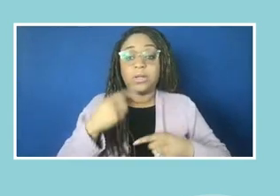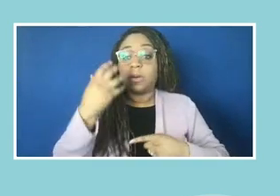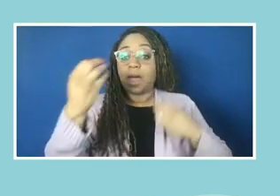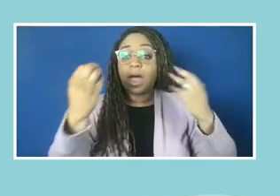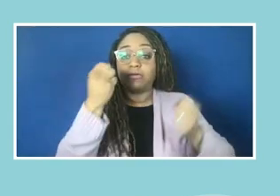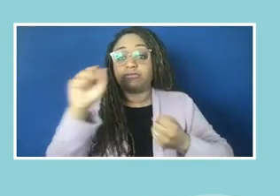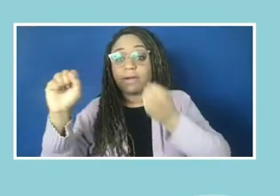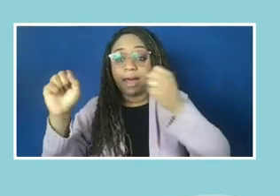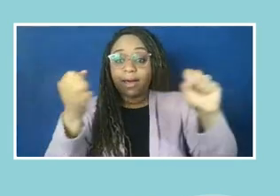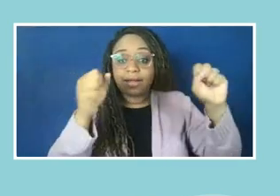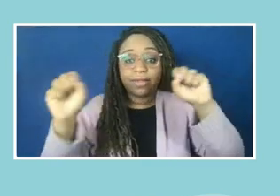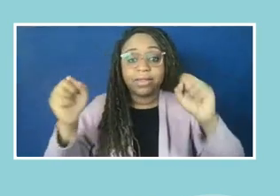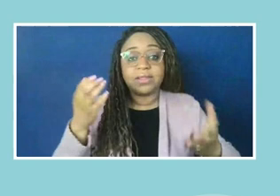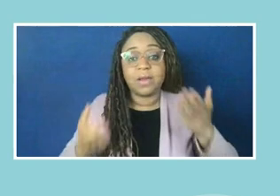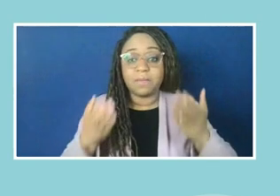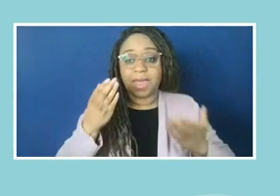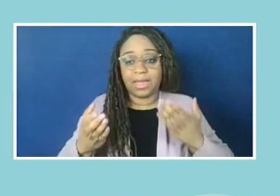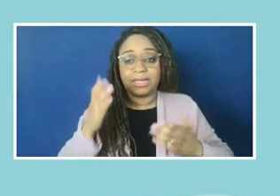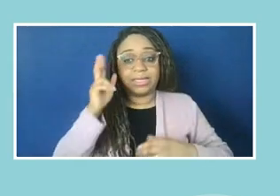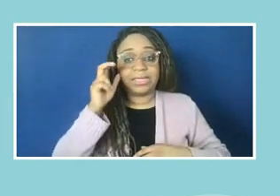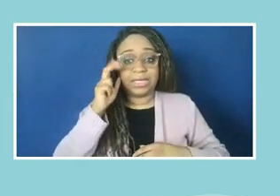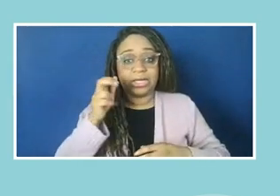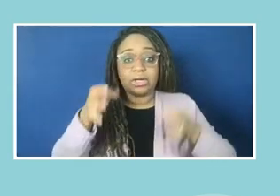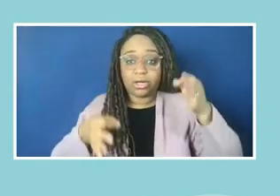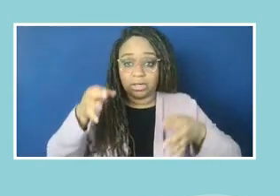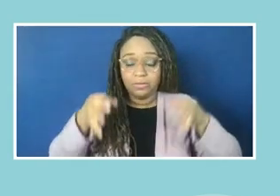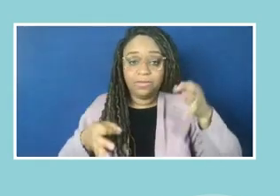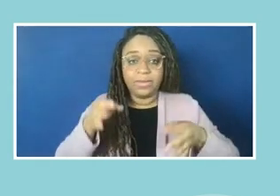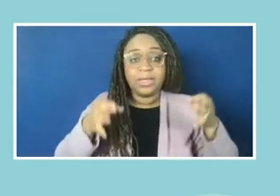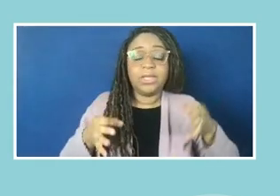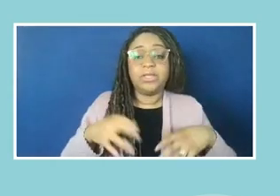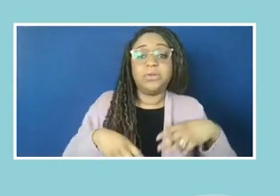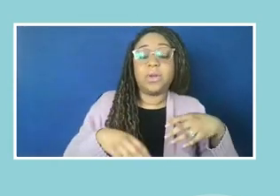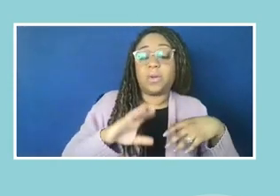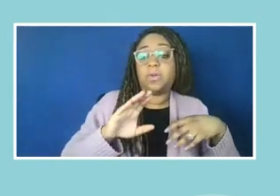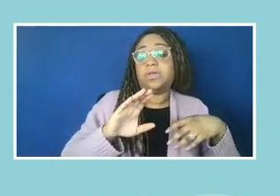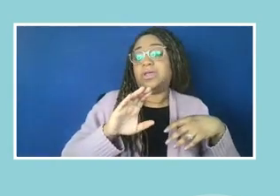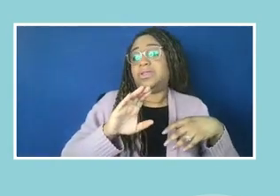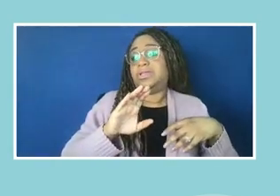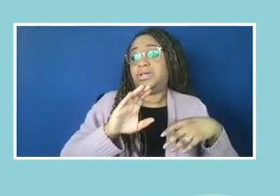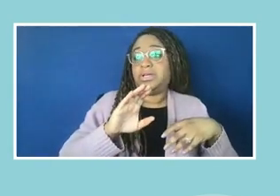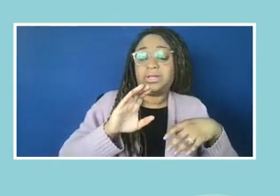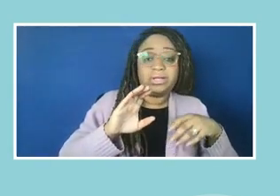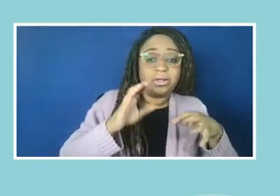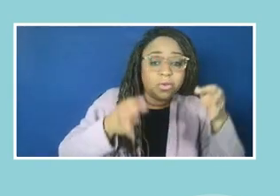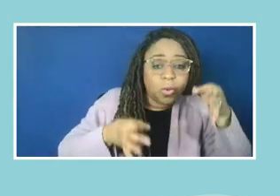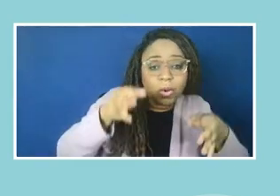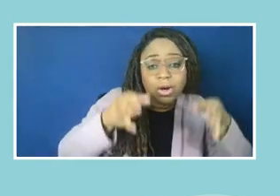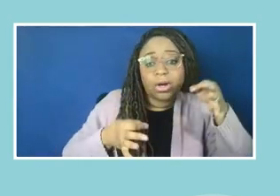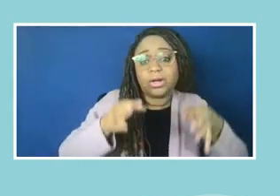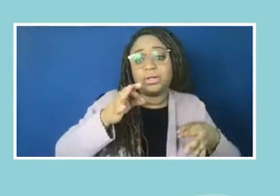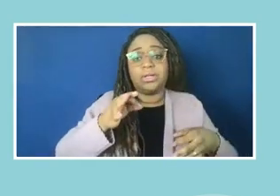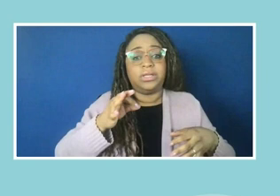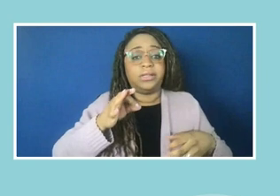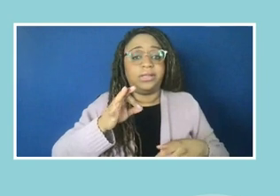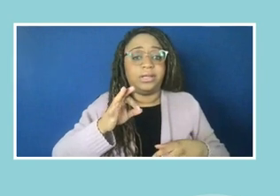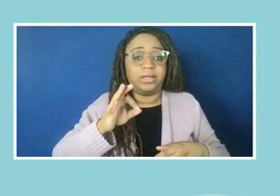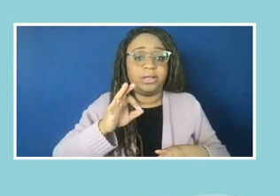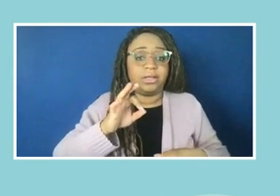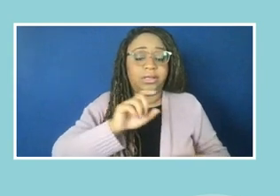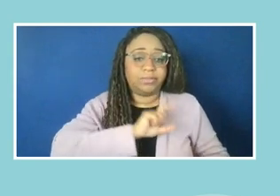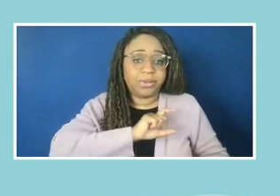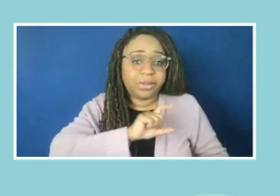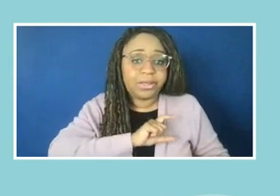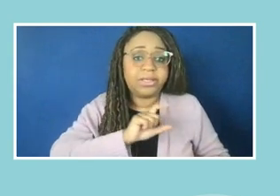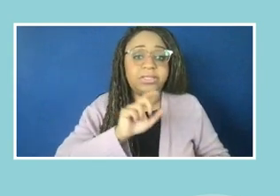the courts, the Ku Klux Klan, all are part of the boss's plan. There's something to that, very much so.